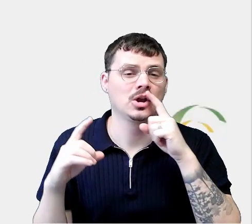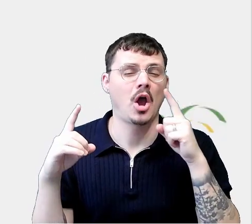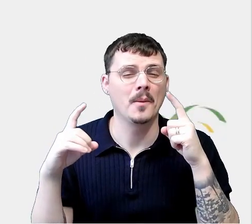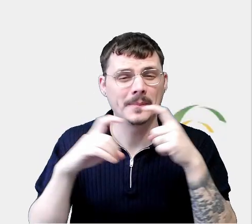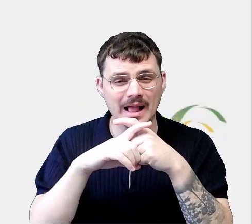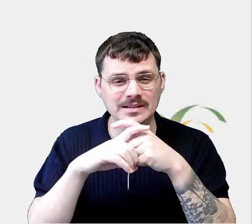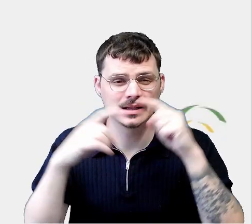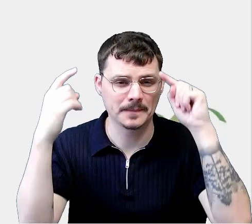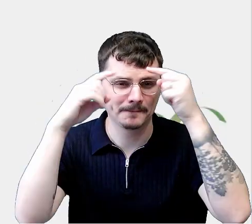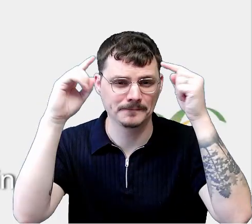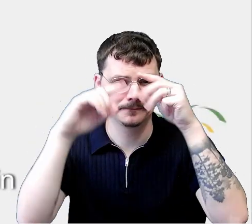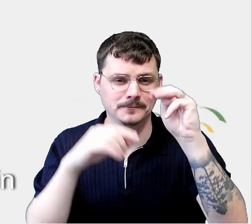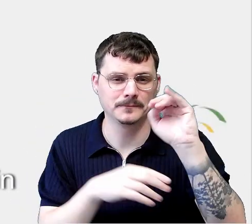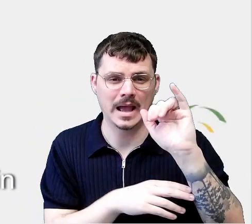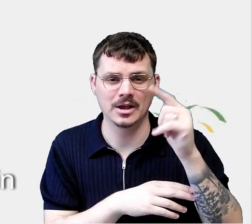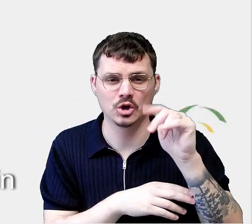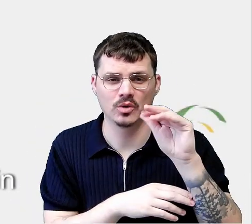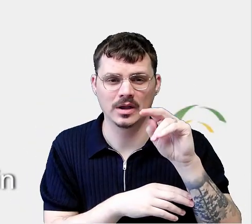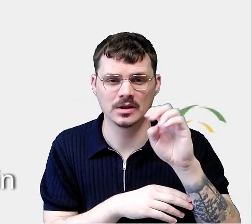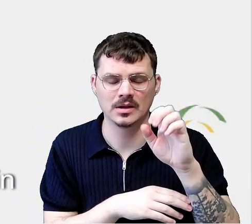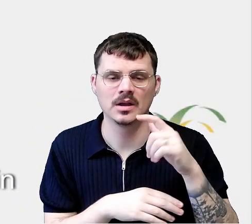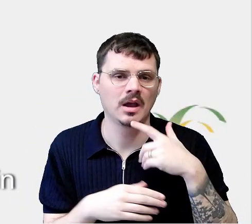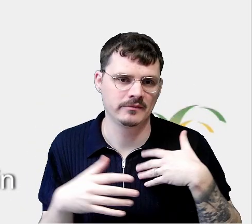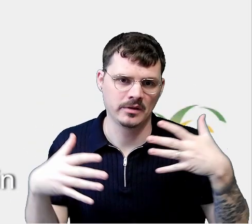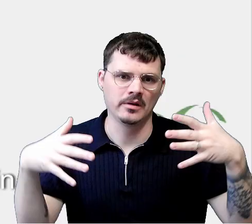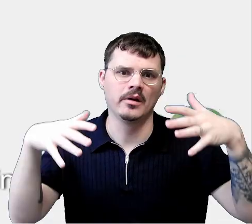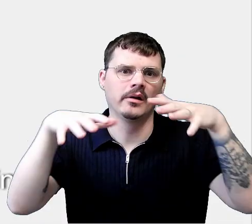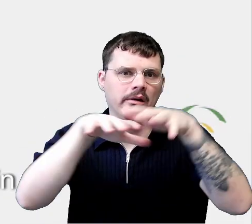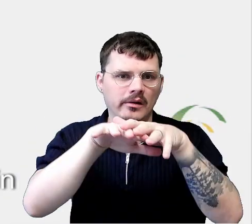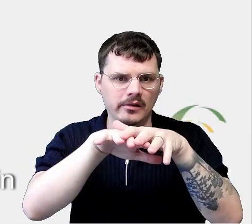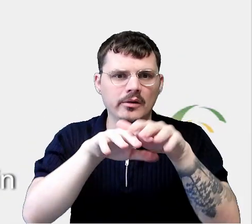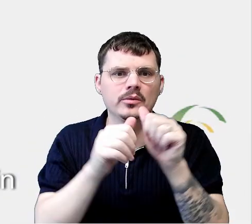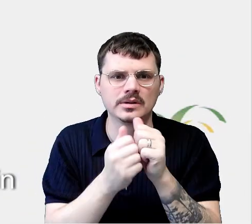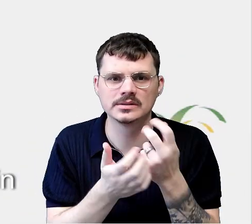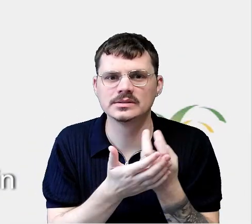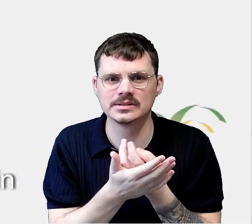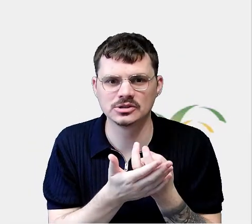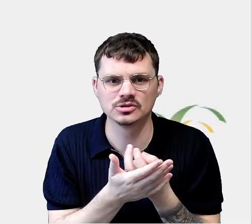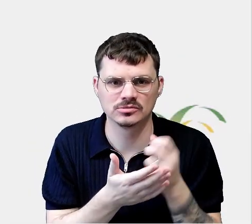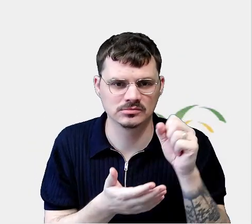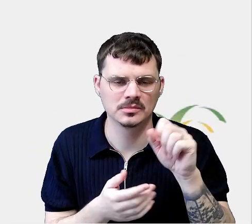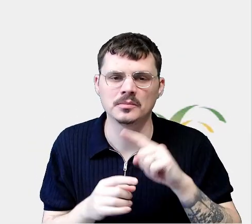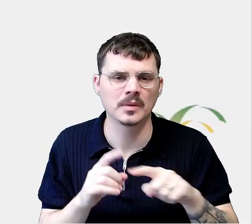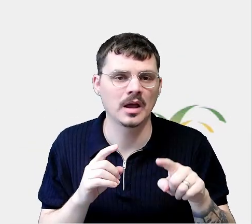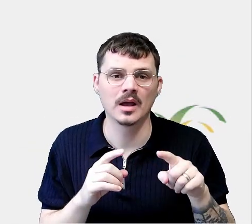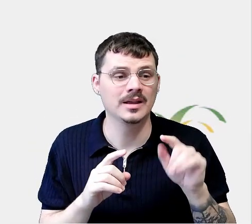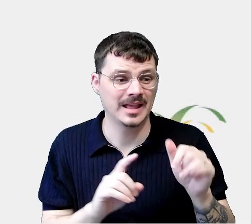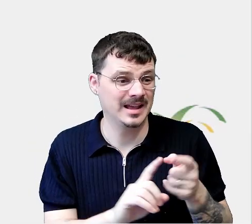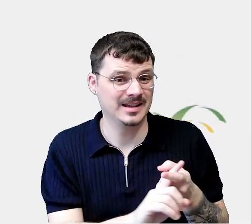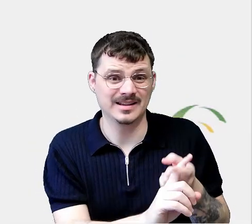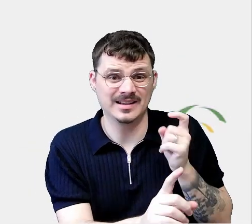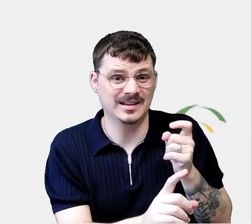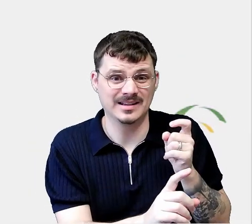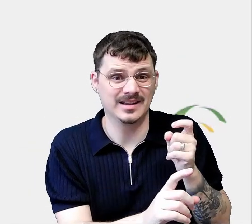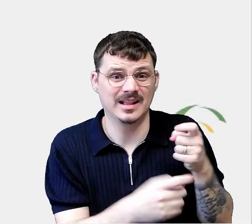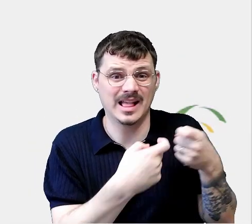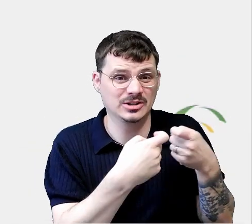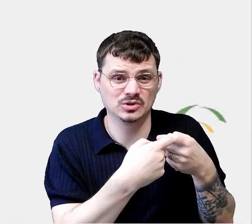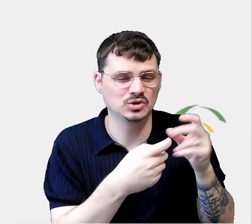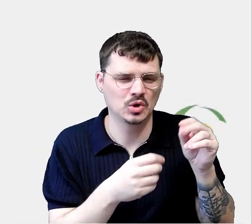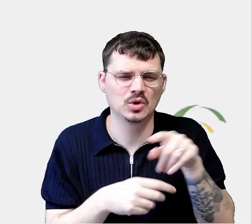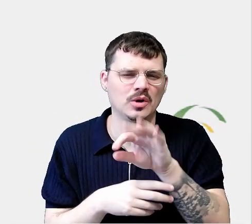Complex migraine, a lot of overlap with seizures, but the origin is not electrical, it's fuel